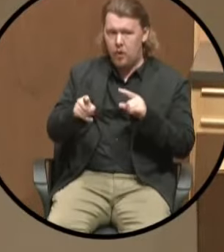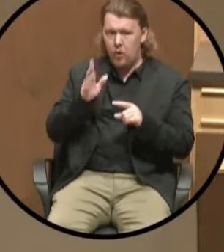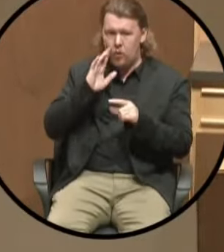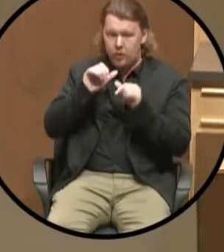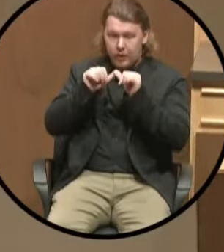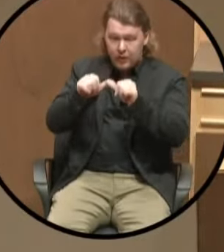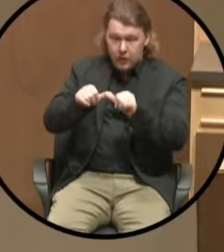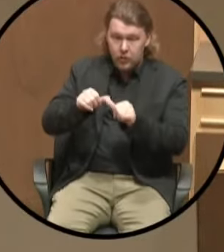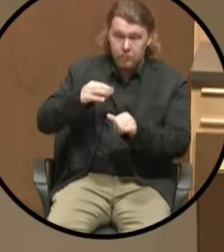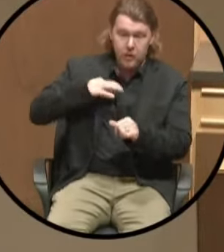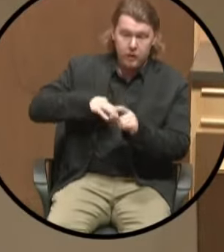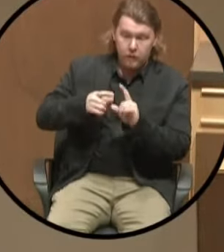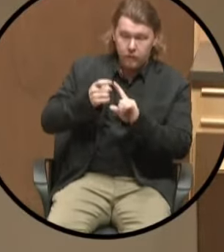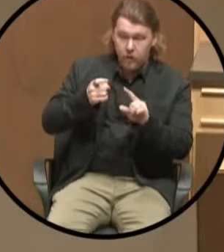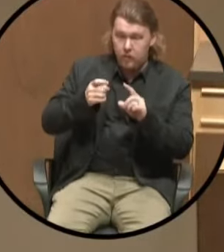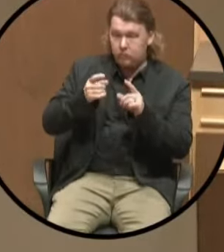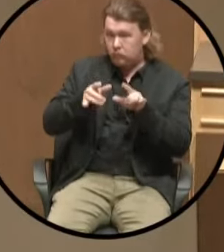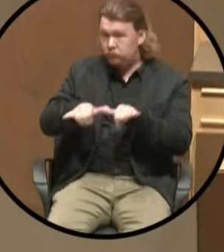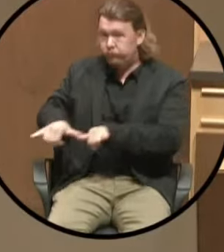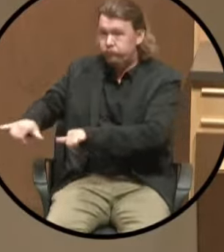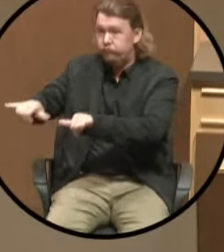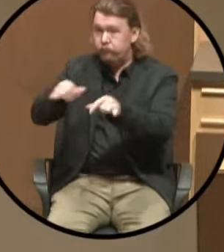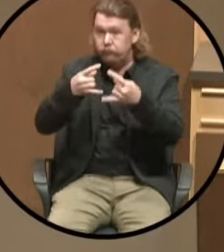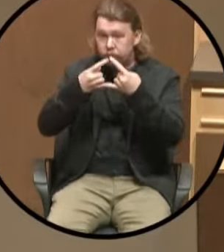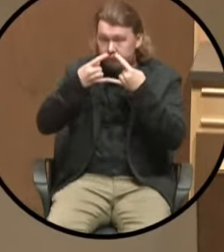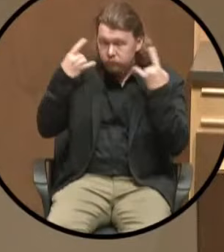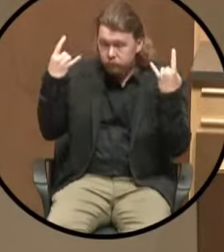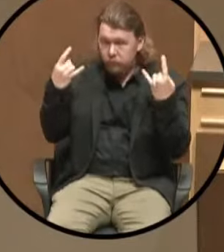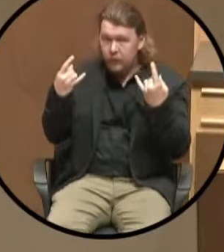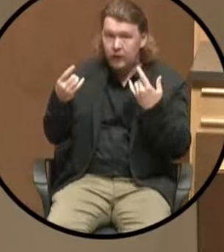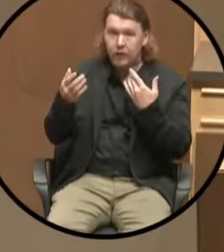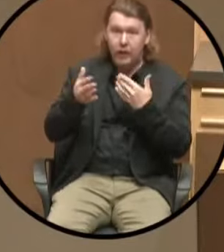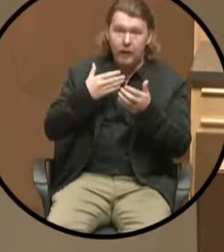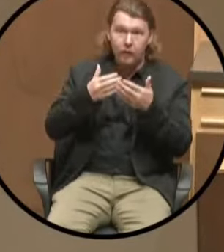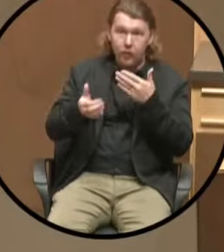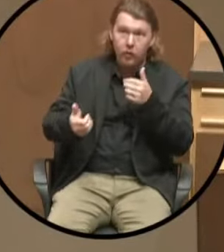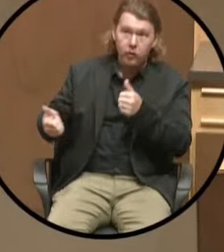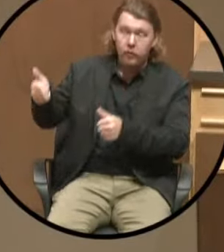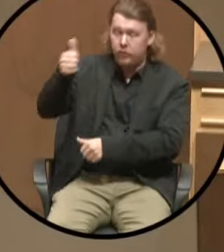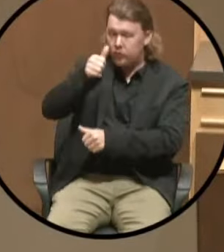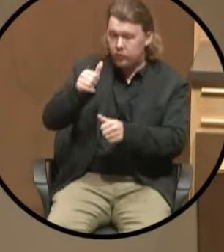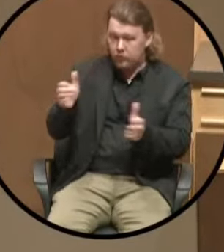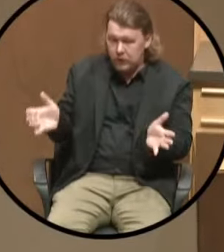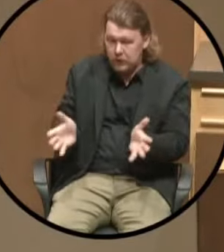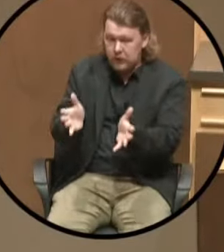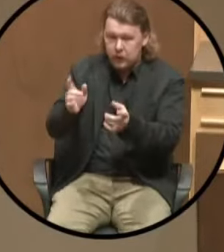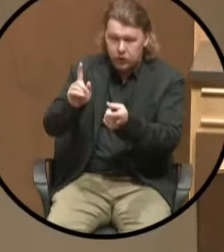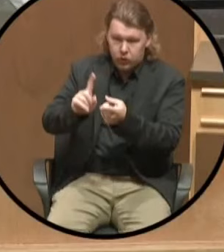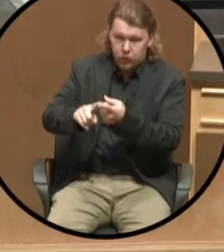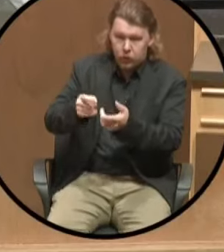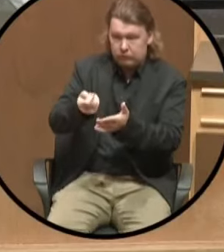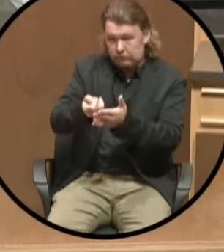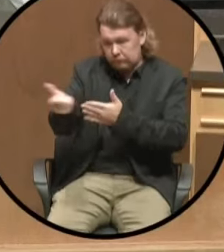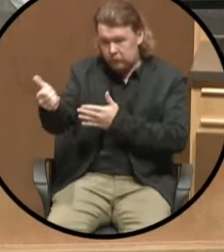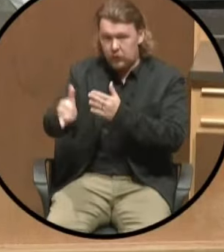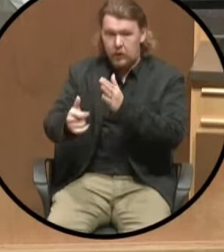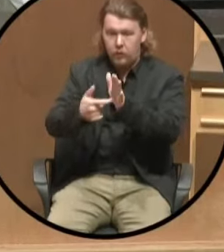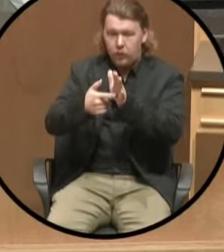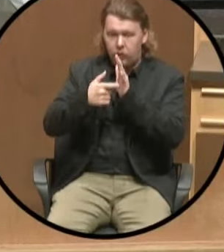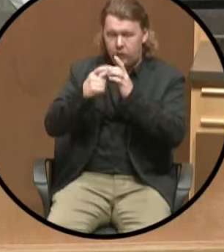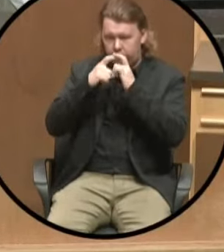universal masking in the event that DOE pressures districts to remove mask mandates? Thank you.